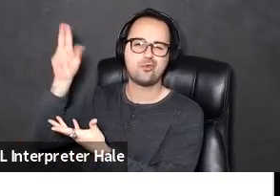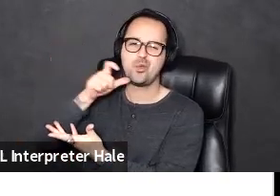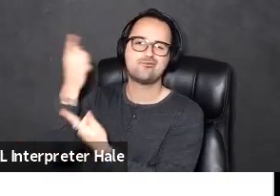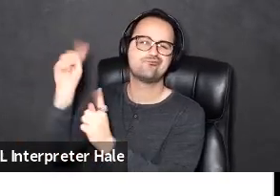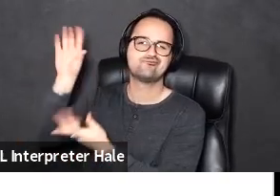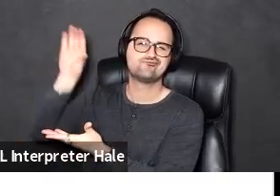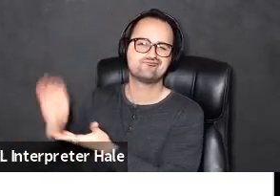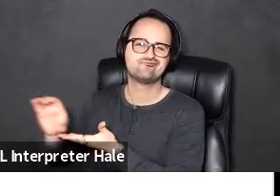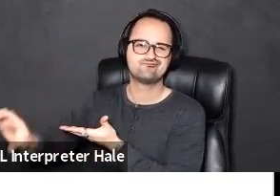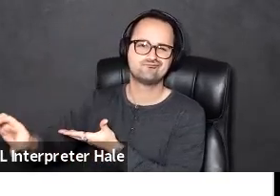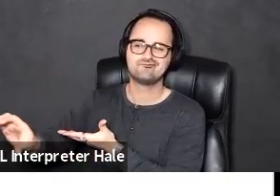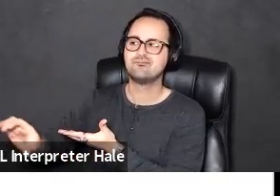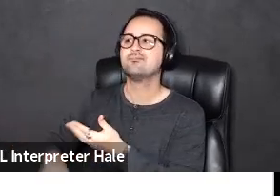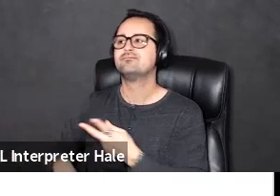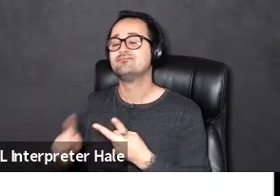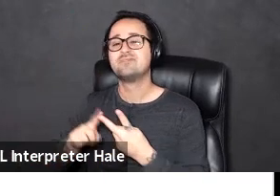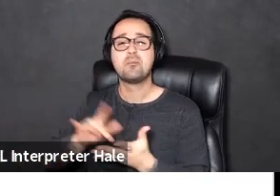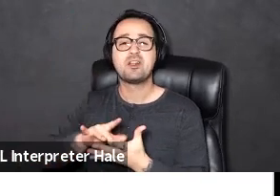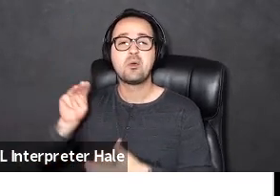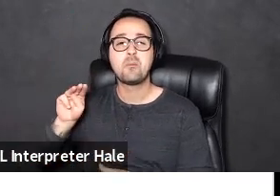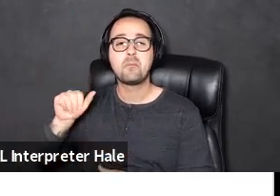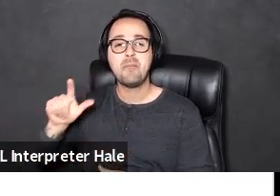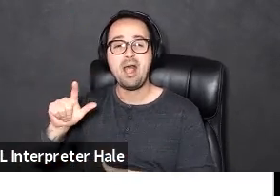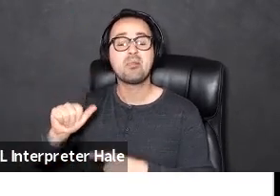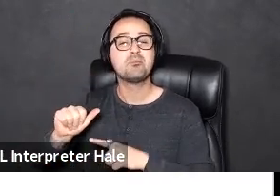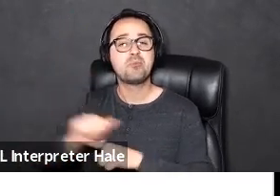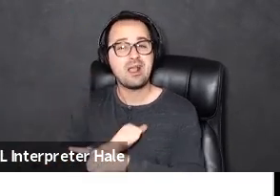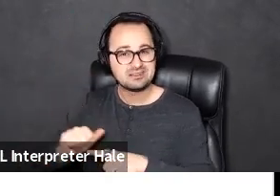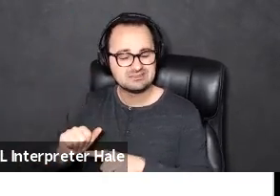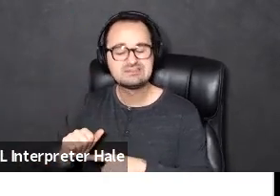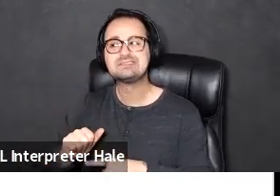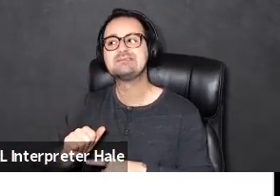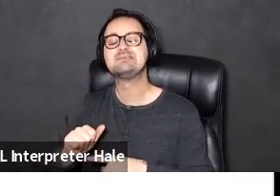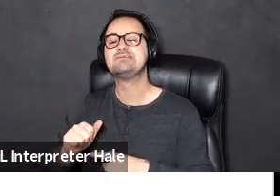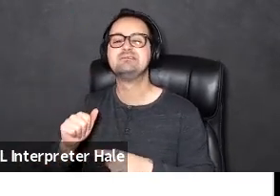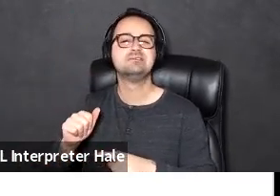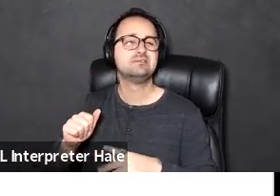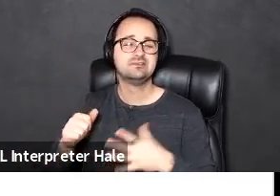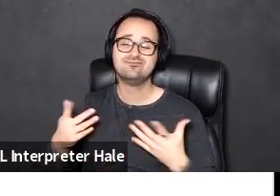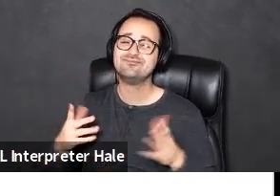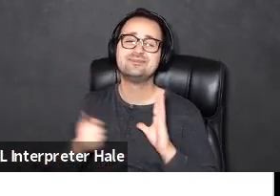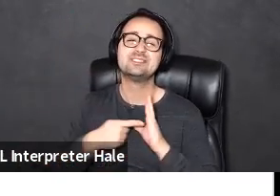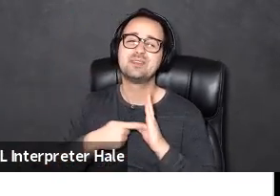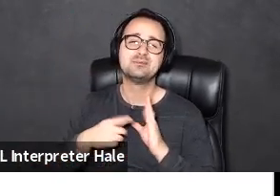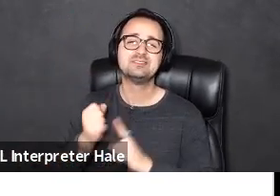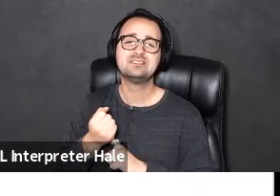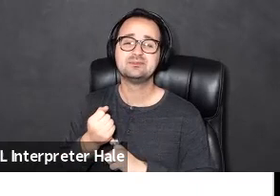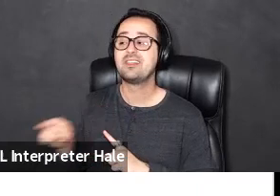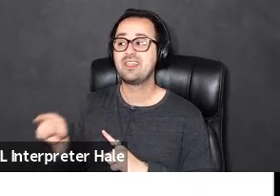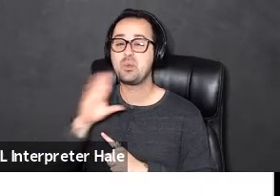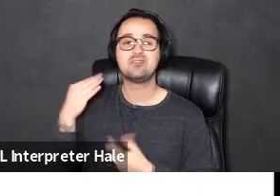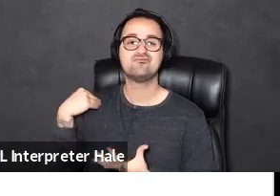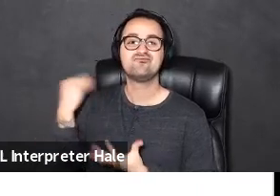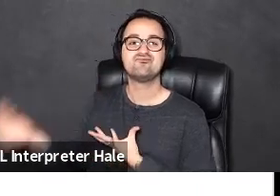money from that, medical malpractice, you know, some suit like that. In some cases, unfortunately, they inherit